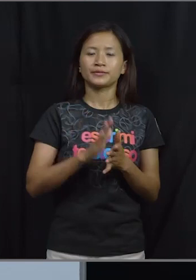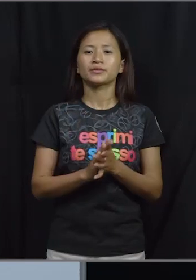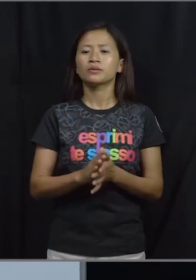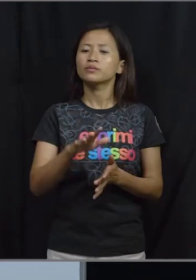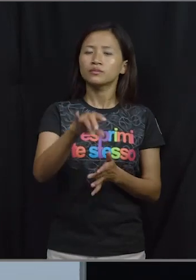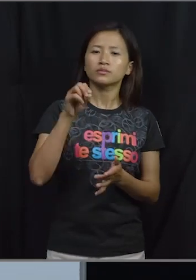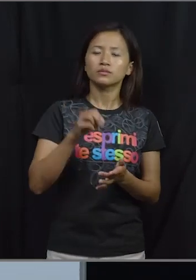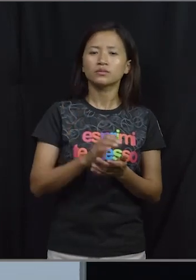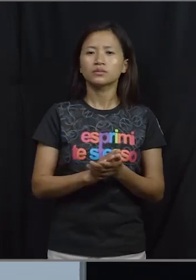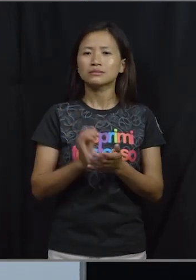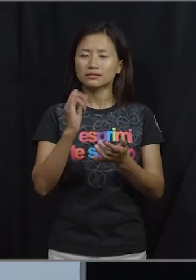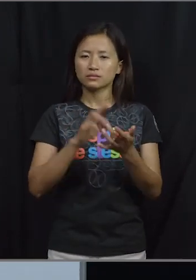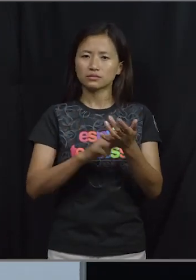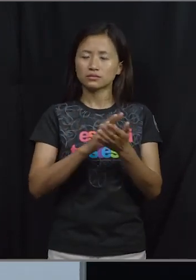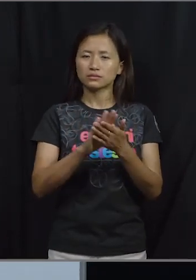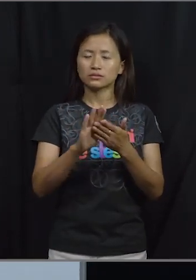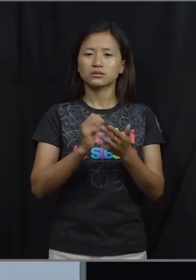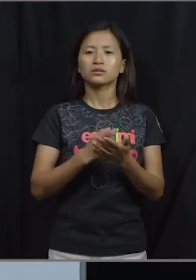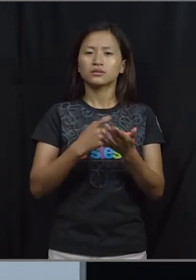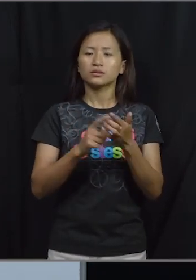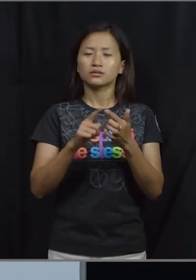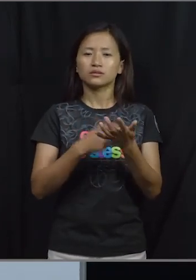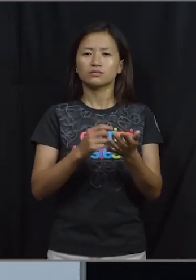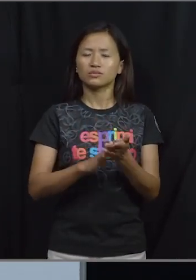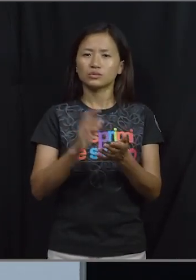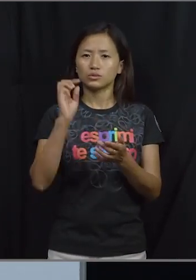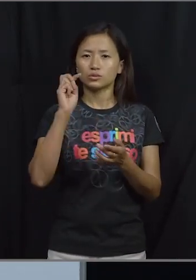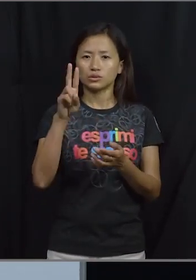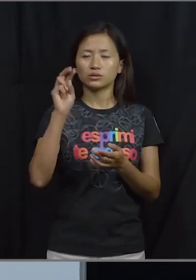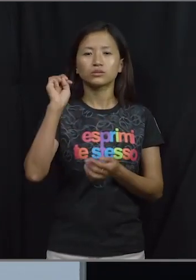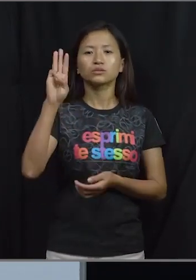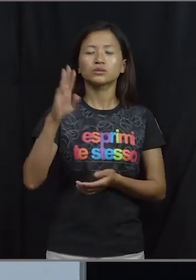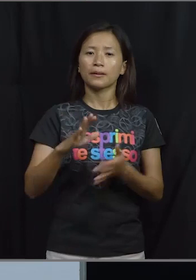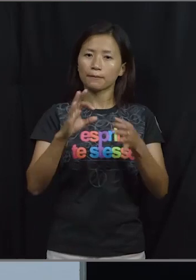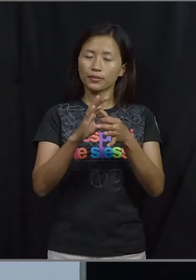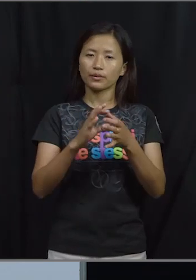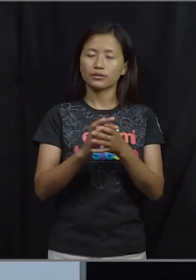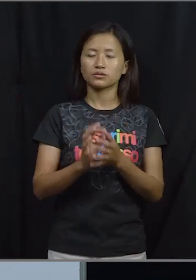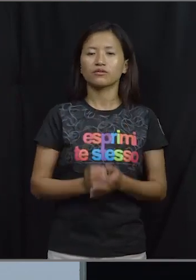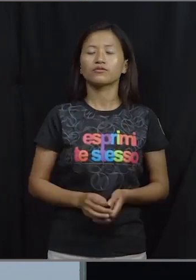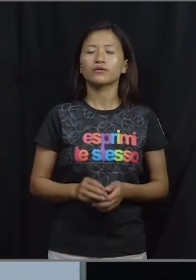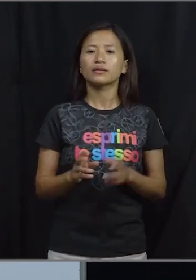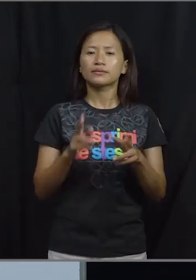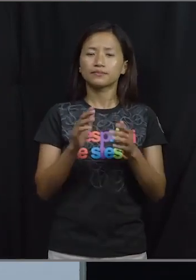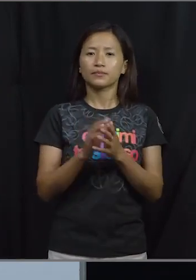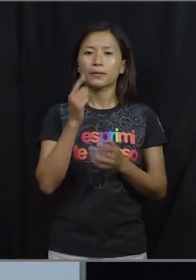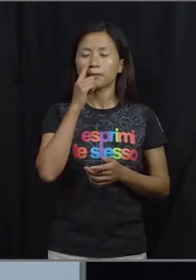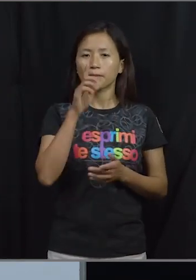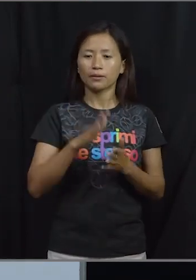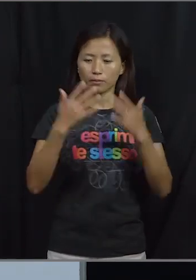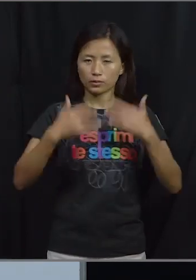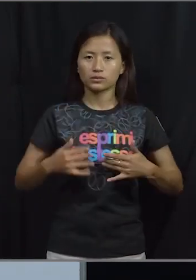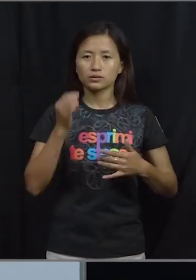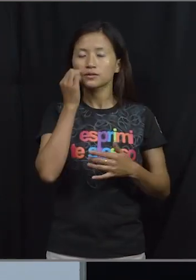we inherit 23 pairs of chromosomes. So in the male body and the female body, it